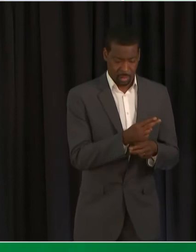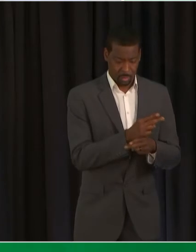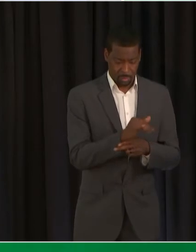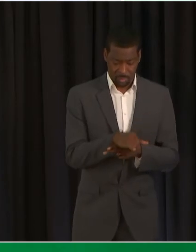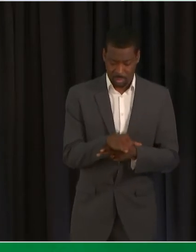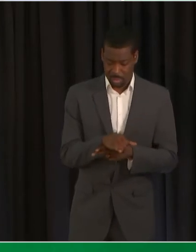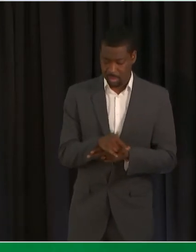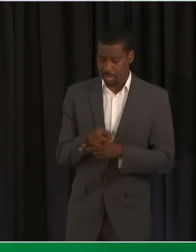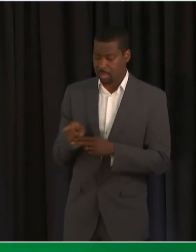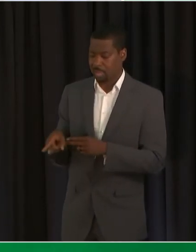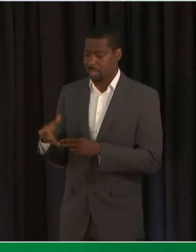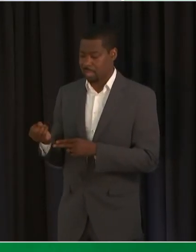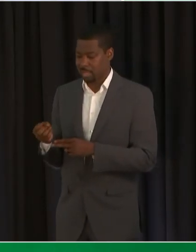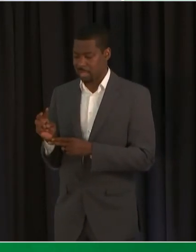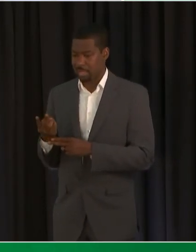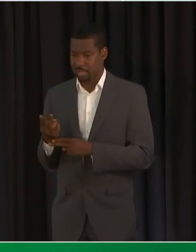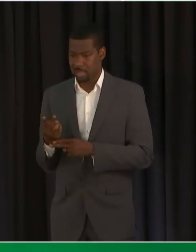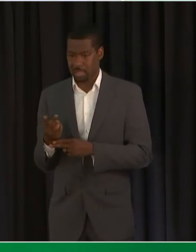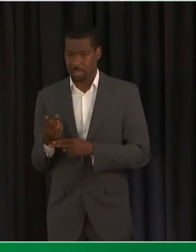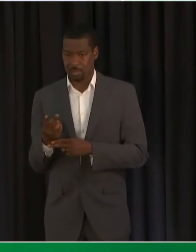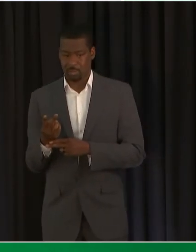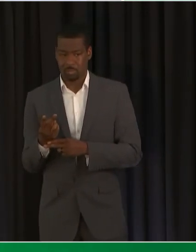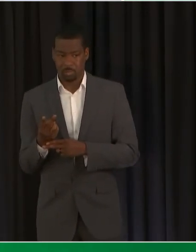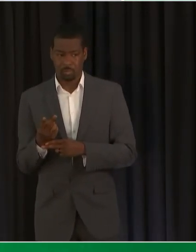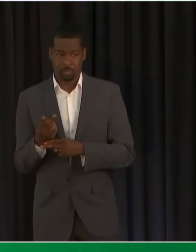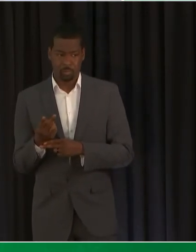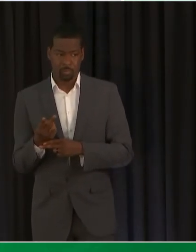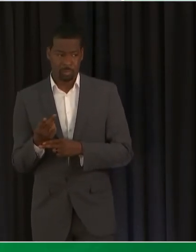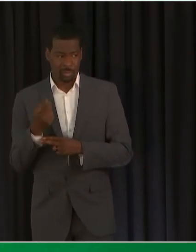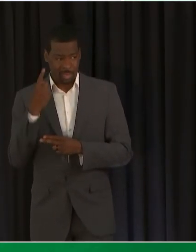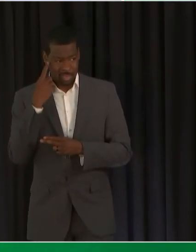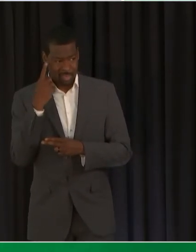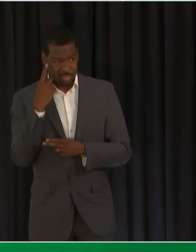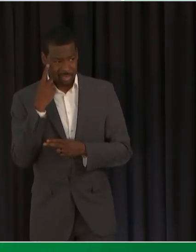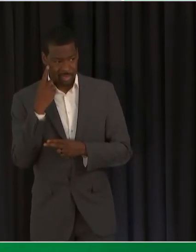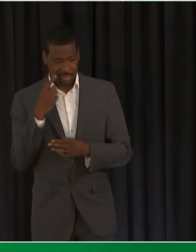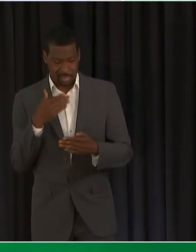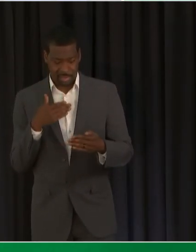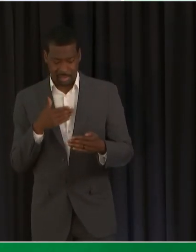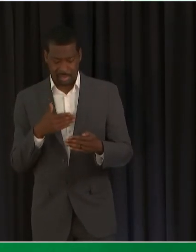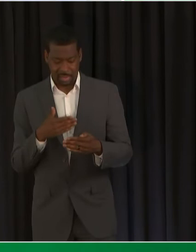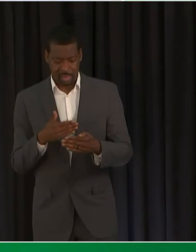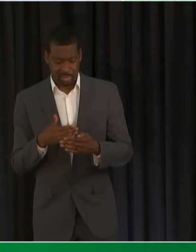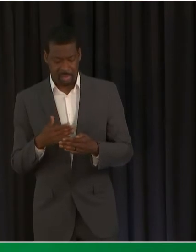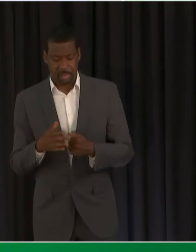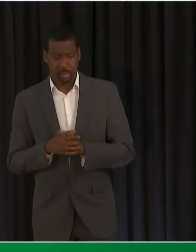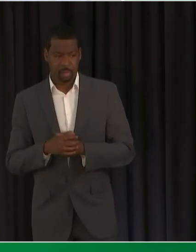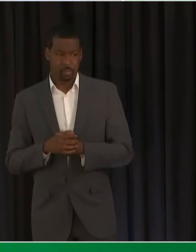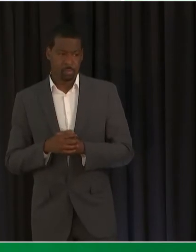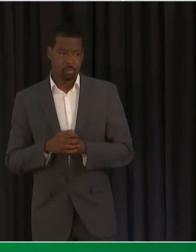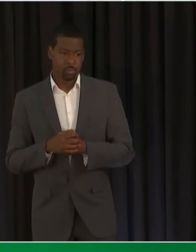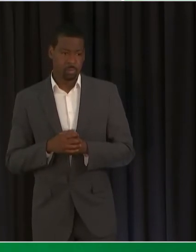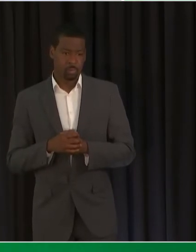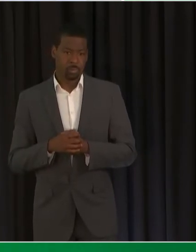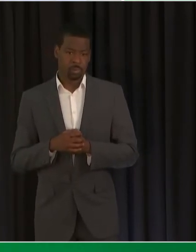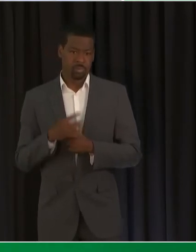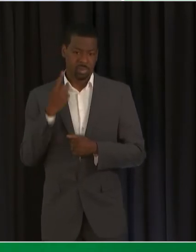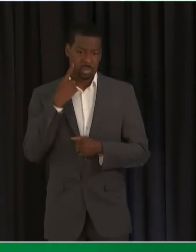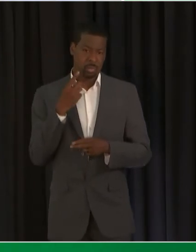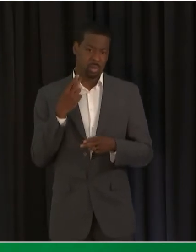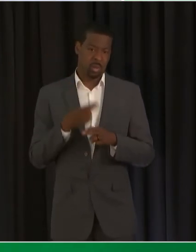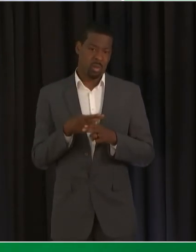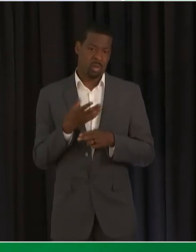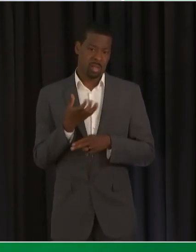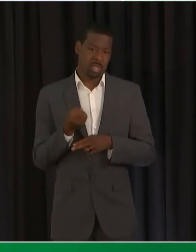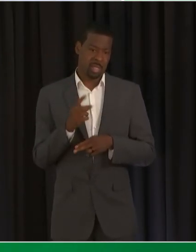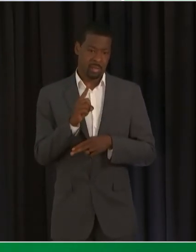all the money, and then go for the second draw. So I think timing now, we're toward the tail end of this thing, so I think it would be hard to